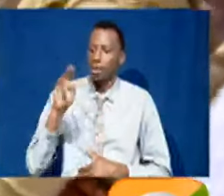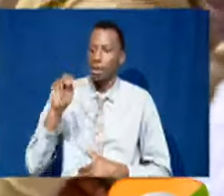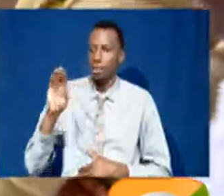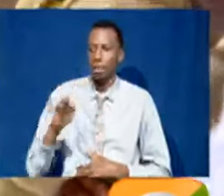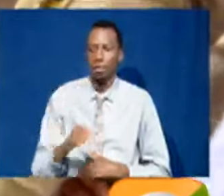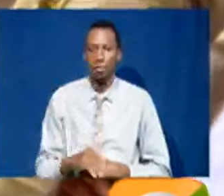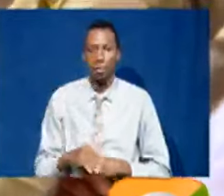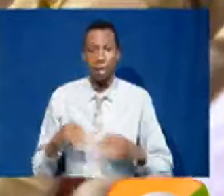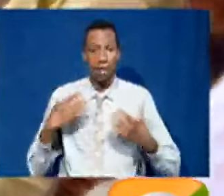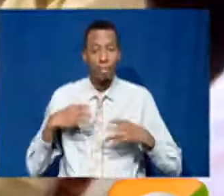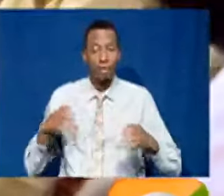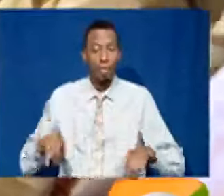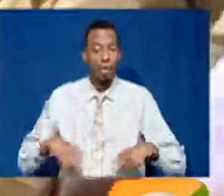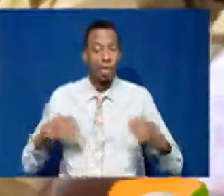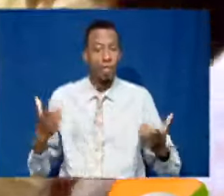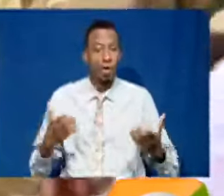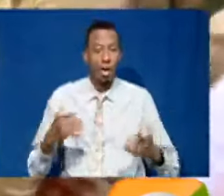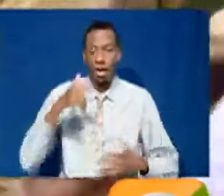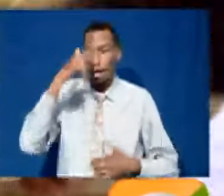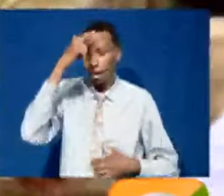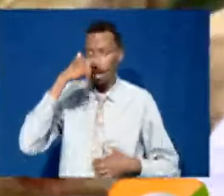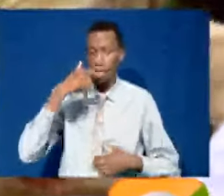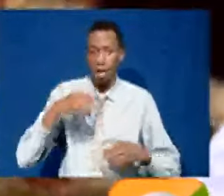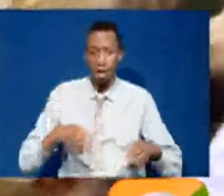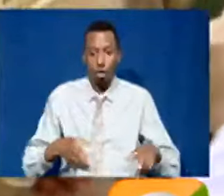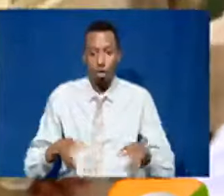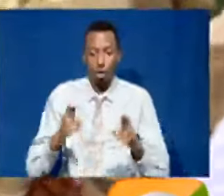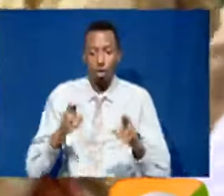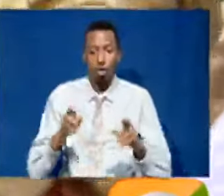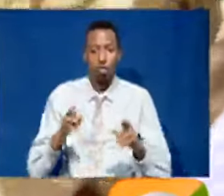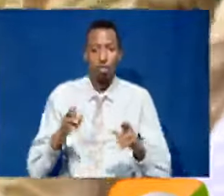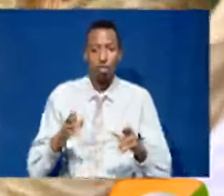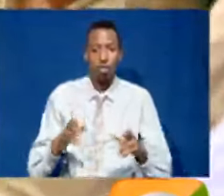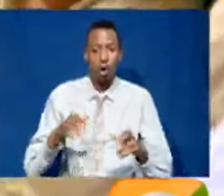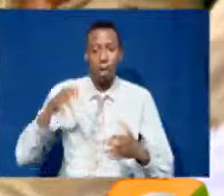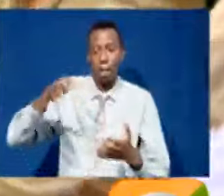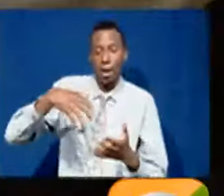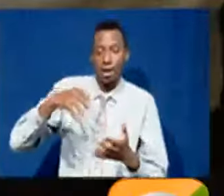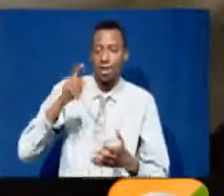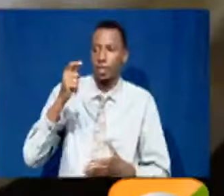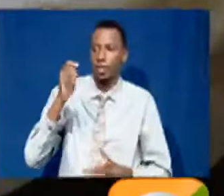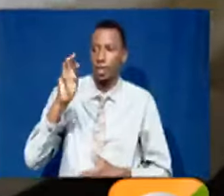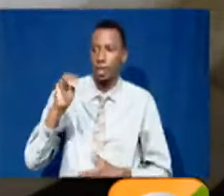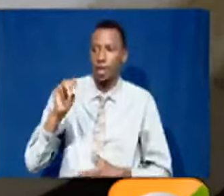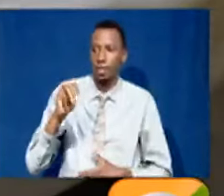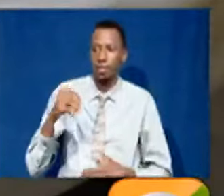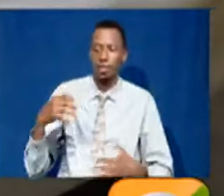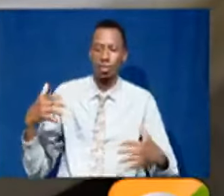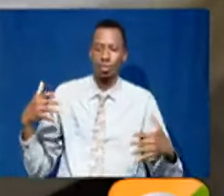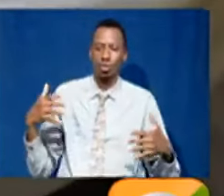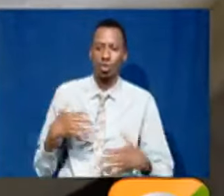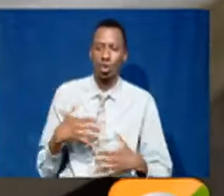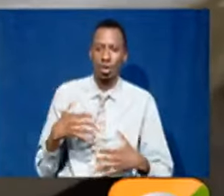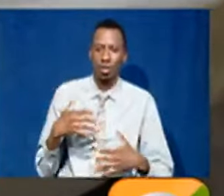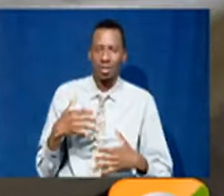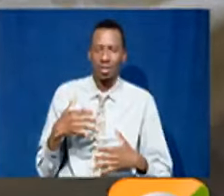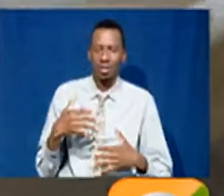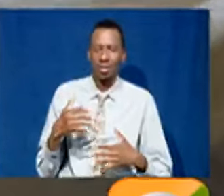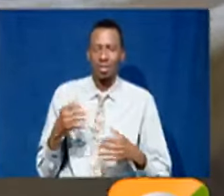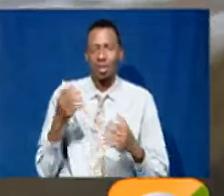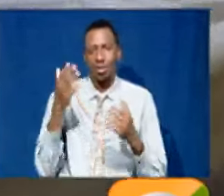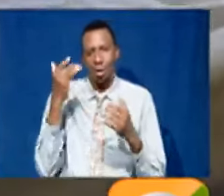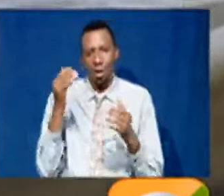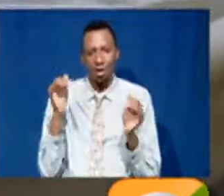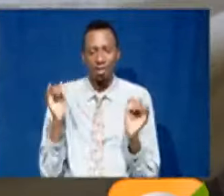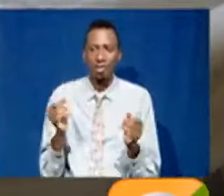Residents of Thika Road Mall Drive in Roysambu woke up to the disturbing news that a woman had been murdered and her body dismembered